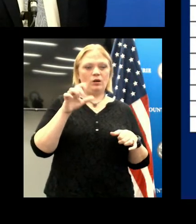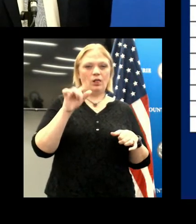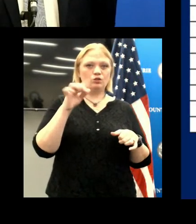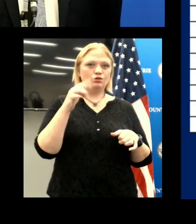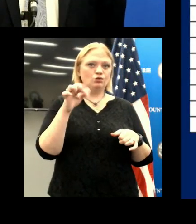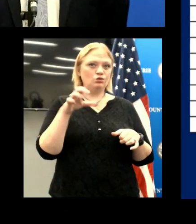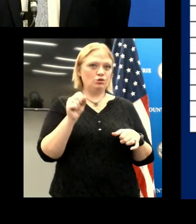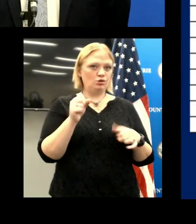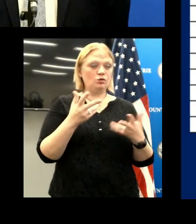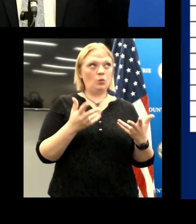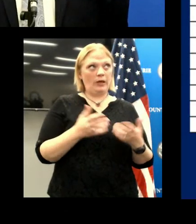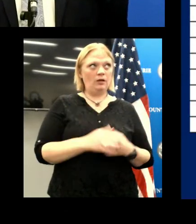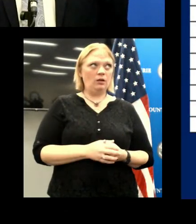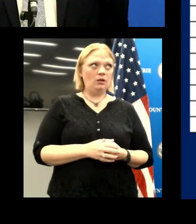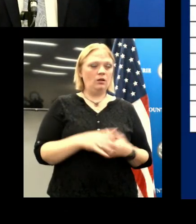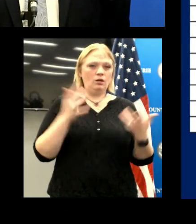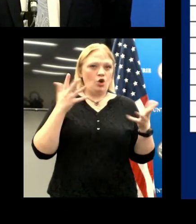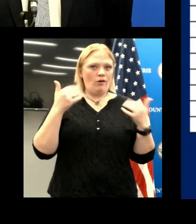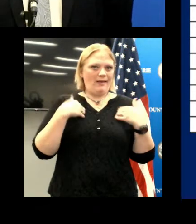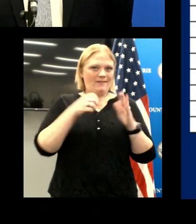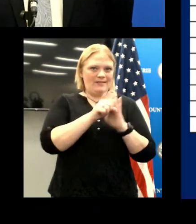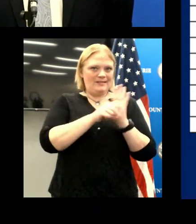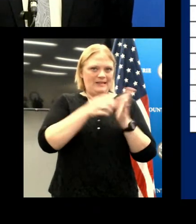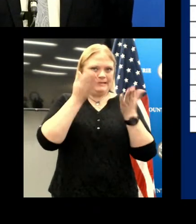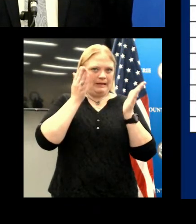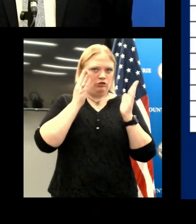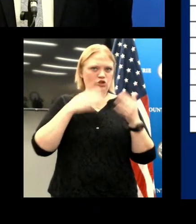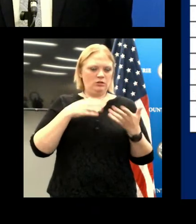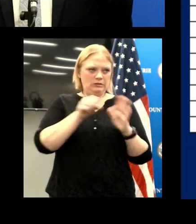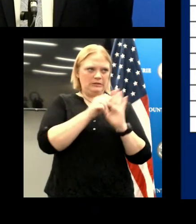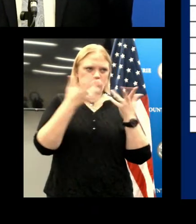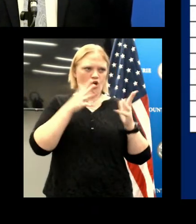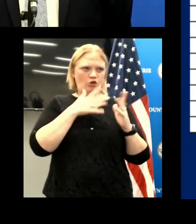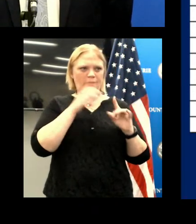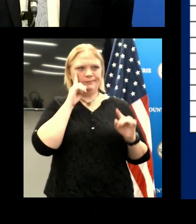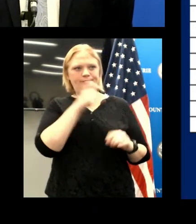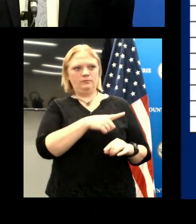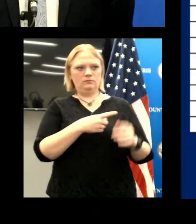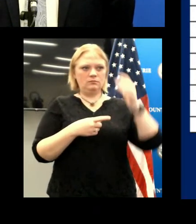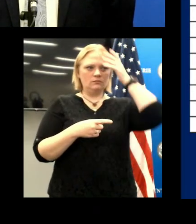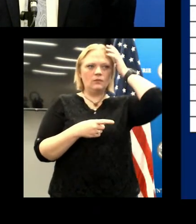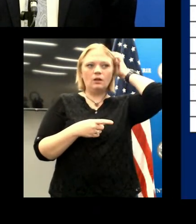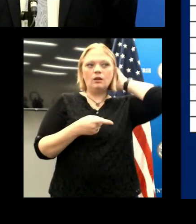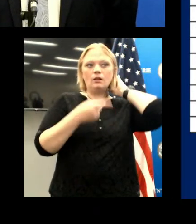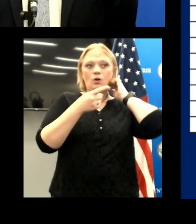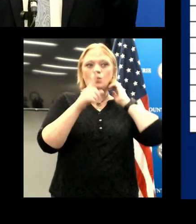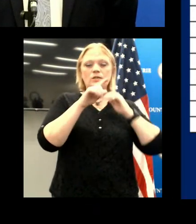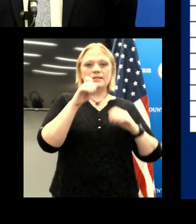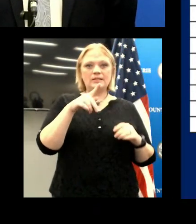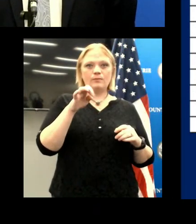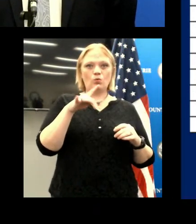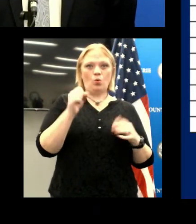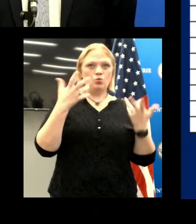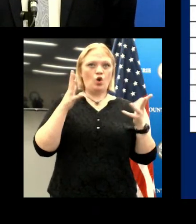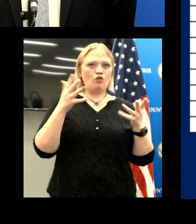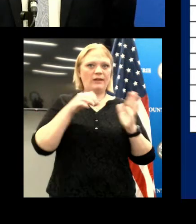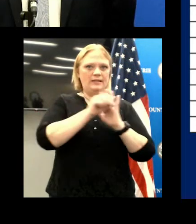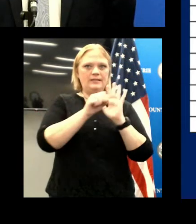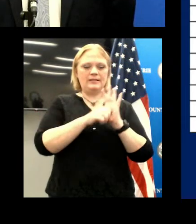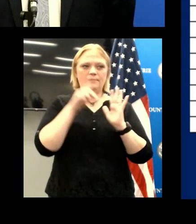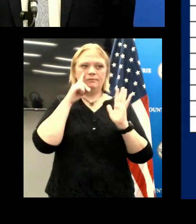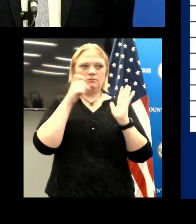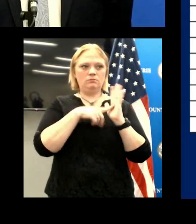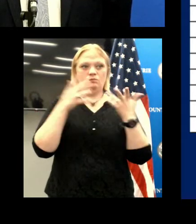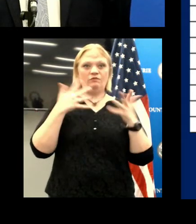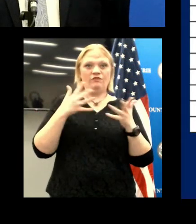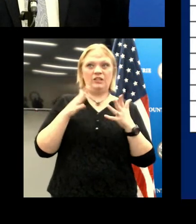state's attention. Well, I'll say this, it already has the state's attention. These higher zip codes have the state attention, and we've been in contact with the